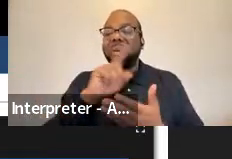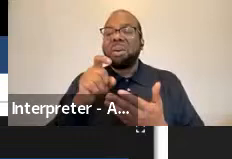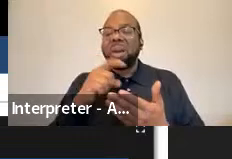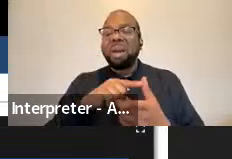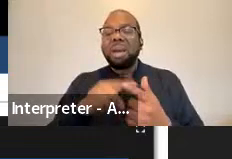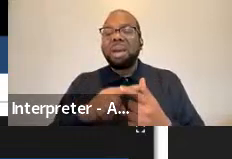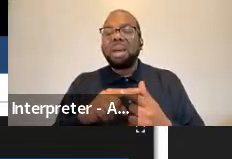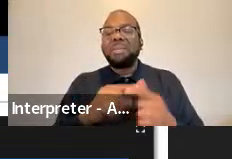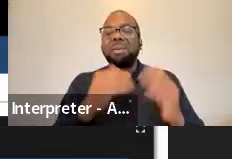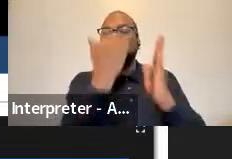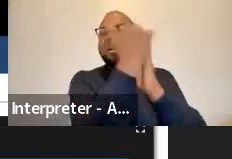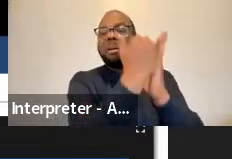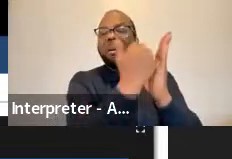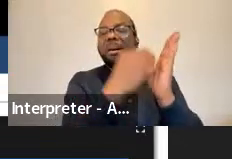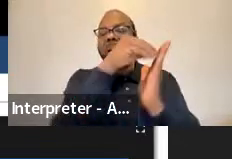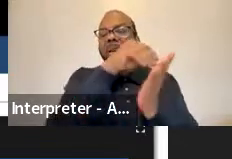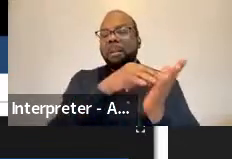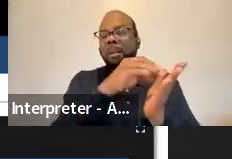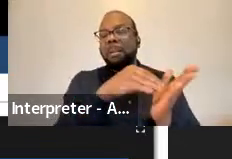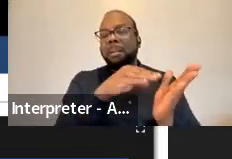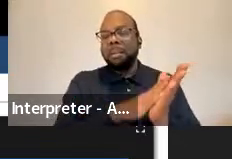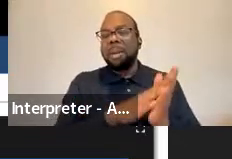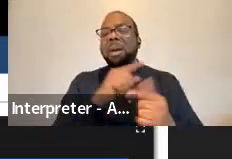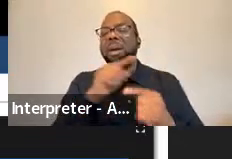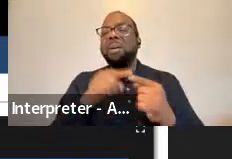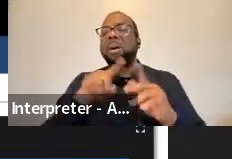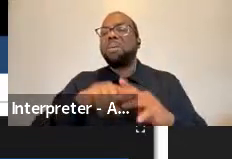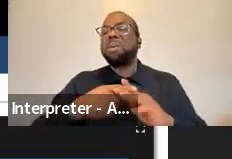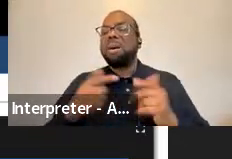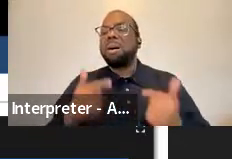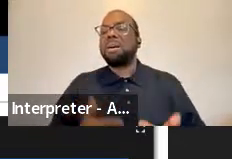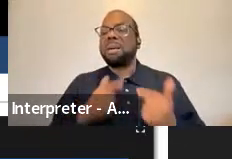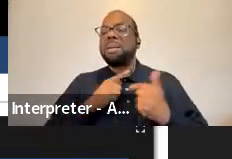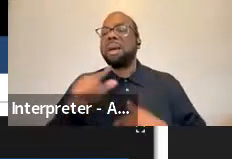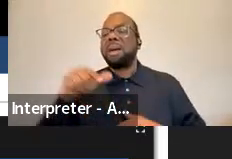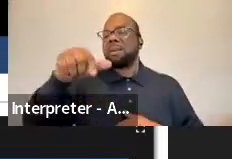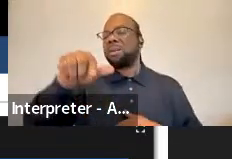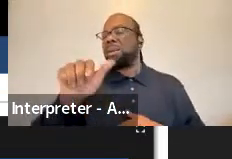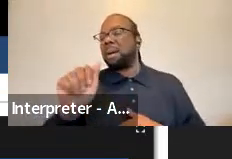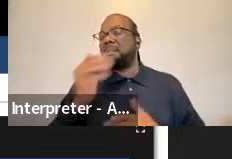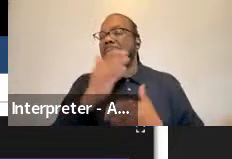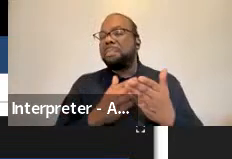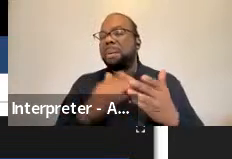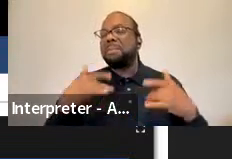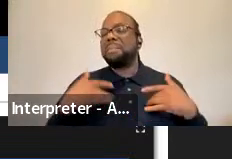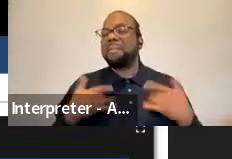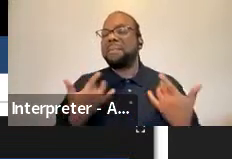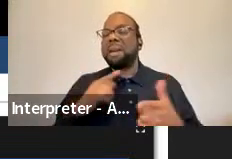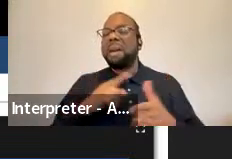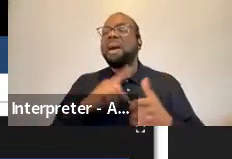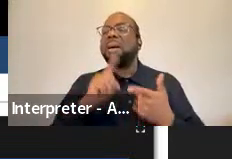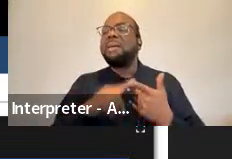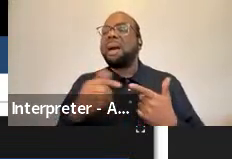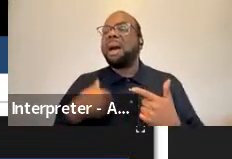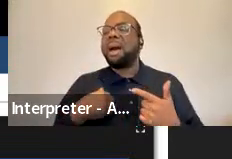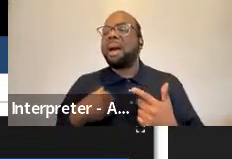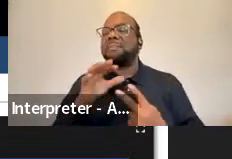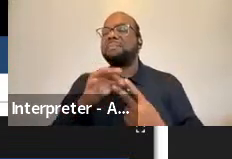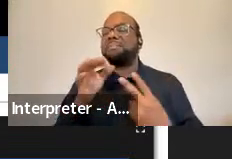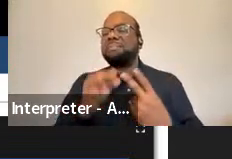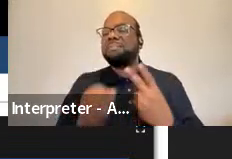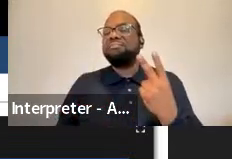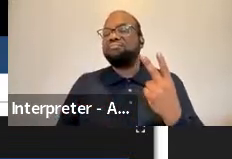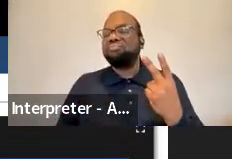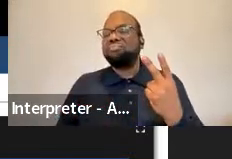Q&A session. Once we start the live question and answer portion of the event, you will then have two options to